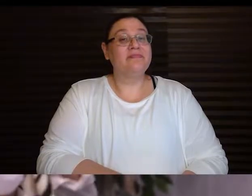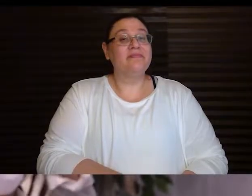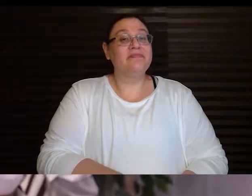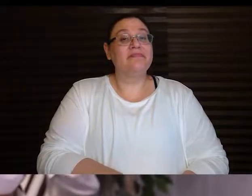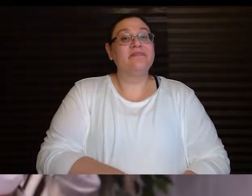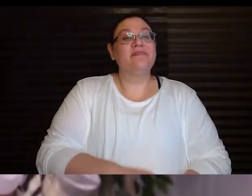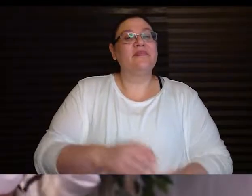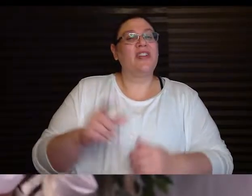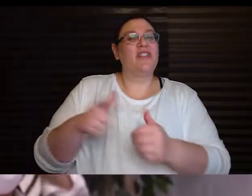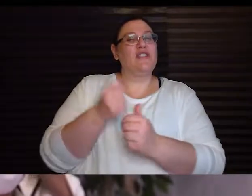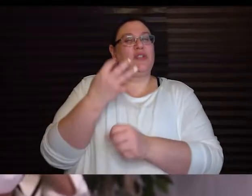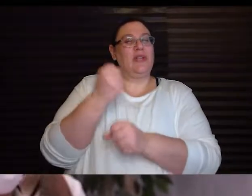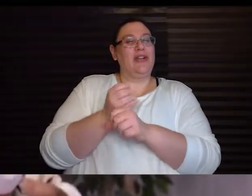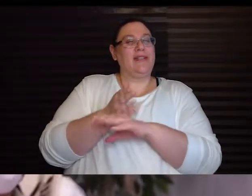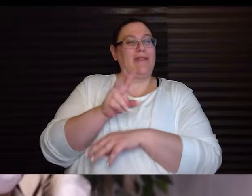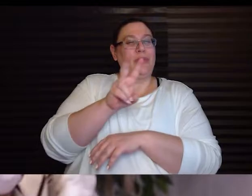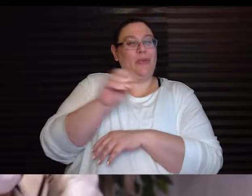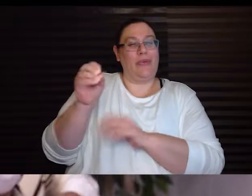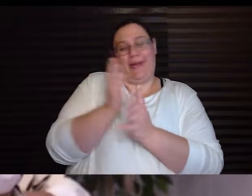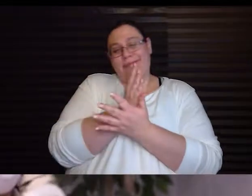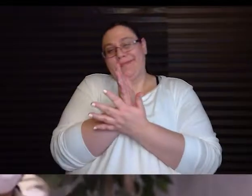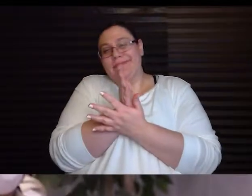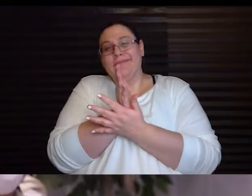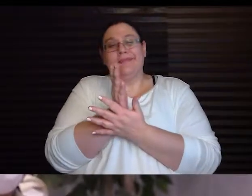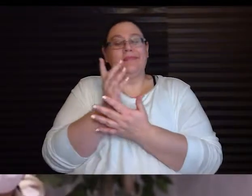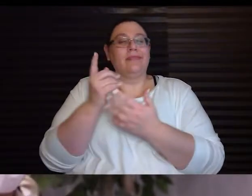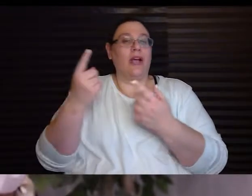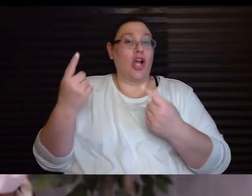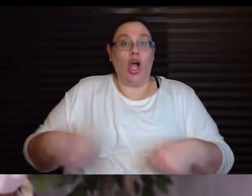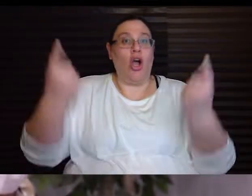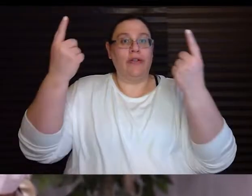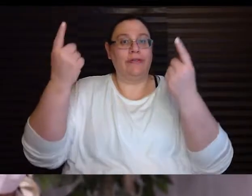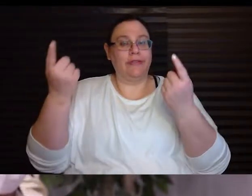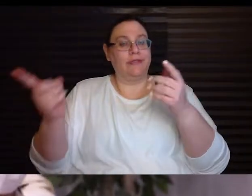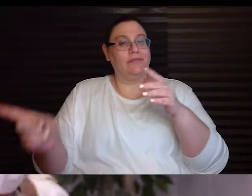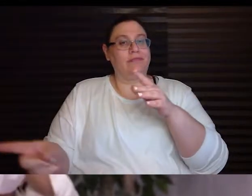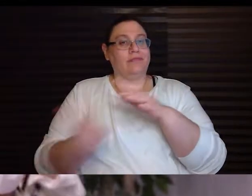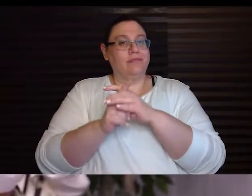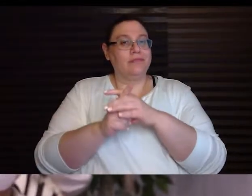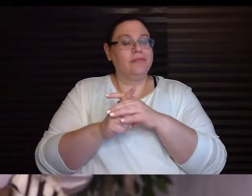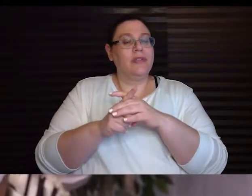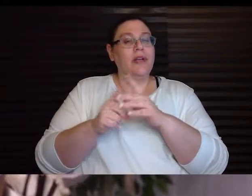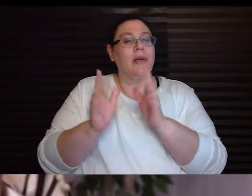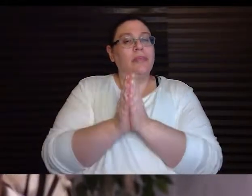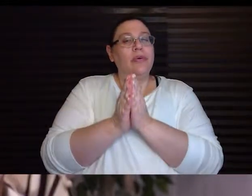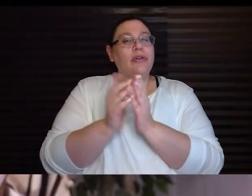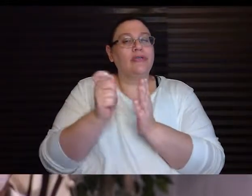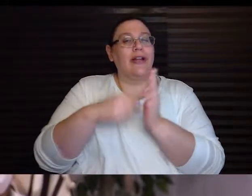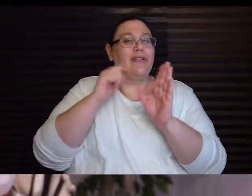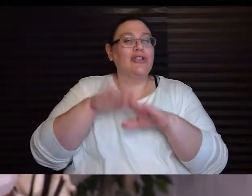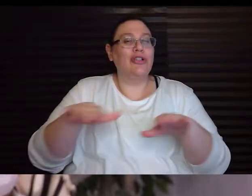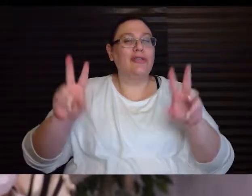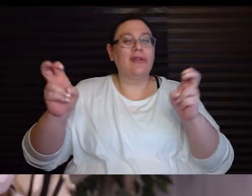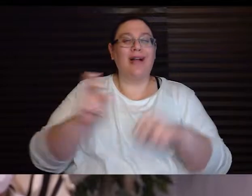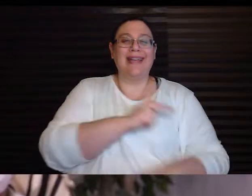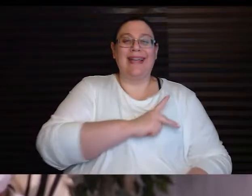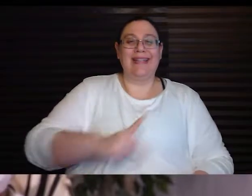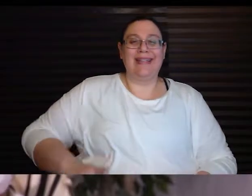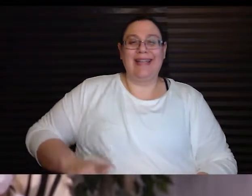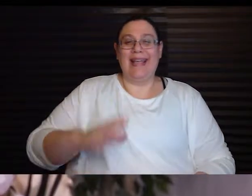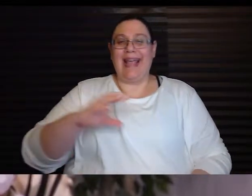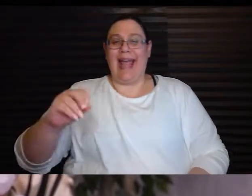In the early 2000s, a controversy erupted over a children's book called King and